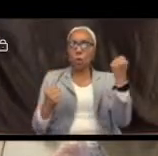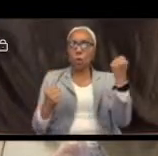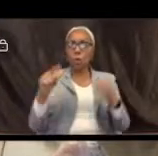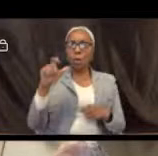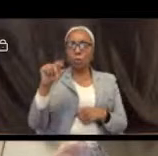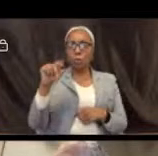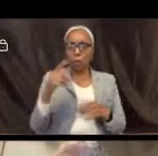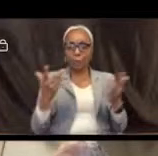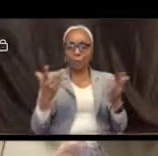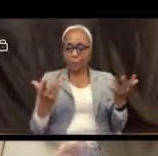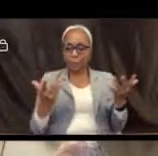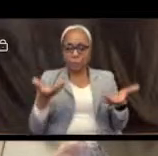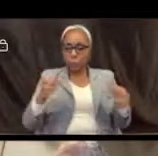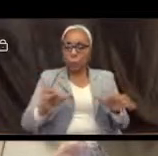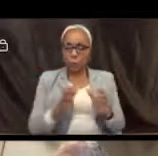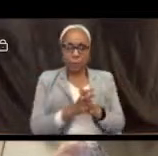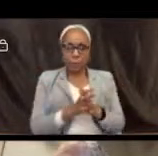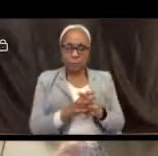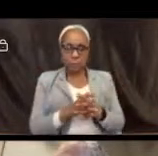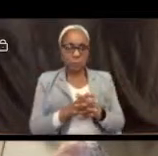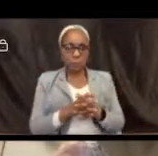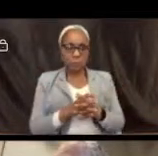And